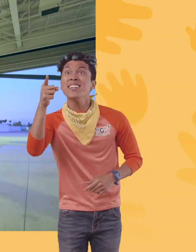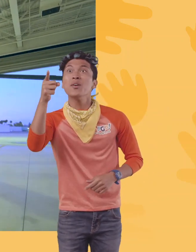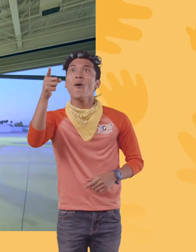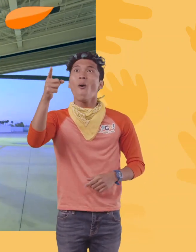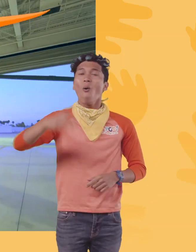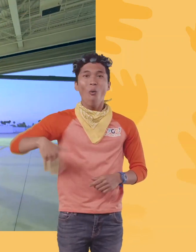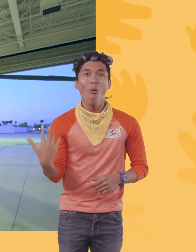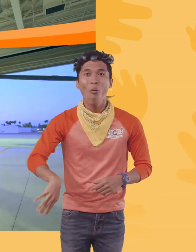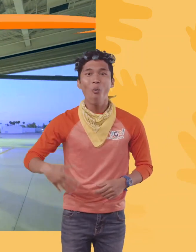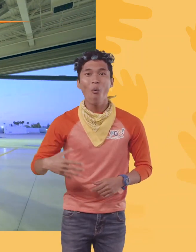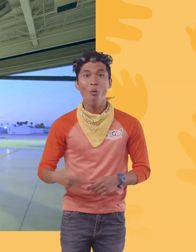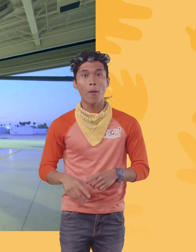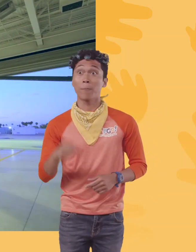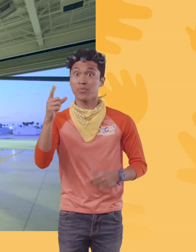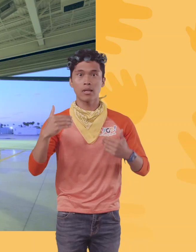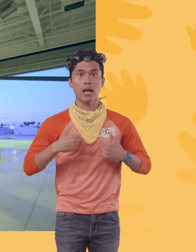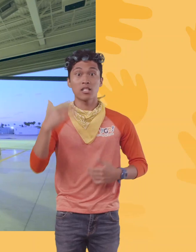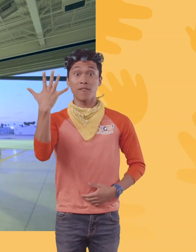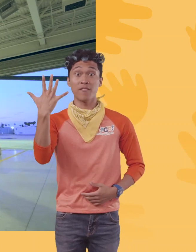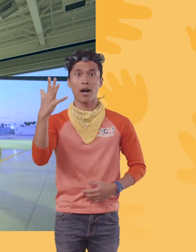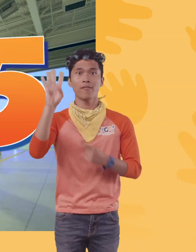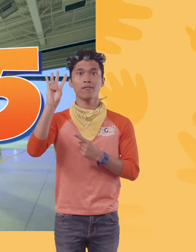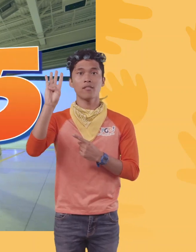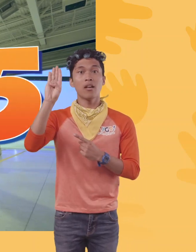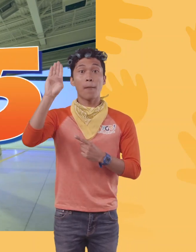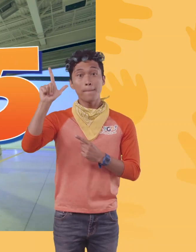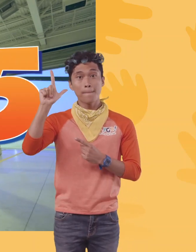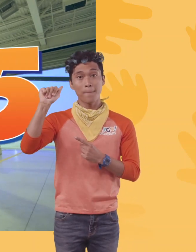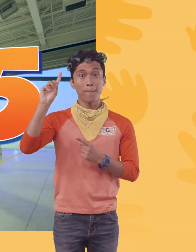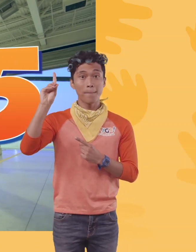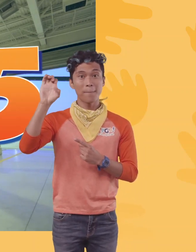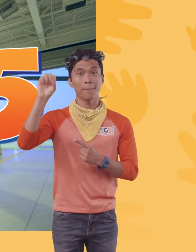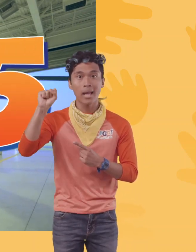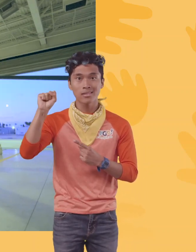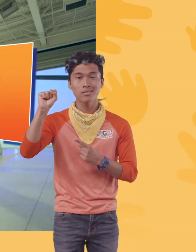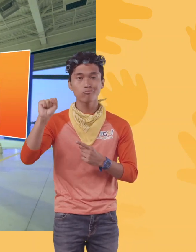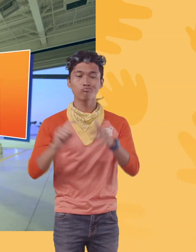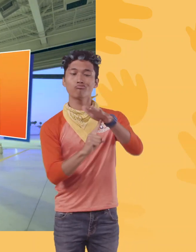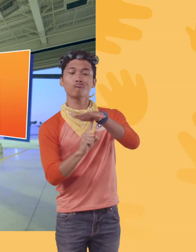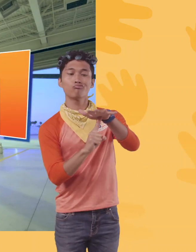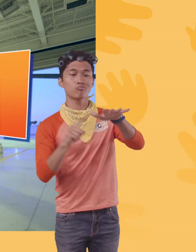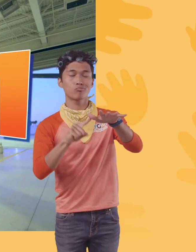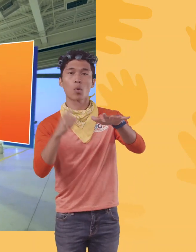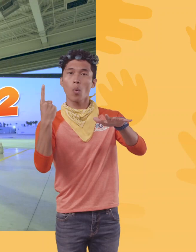there? Whoa. This main rotor has 5 blades.